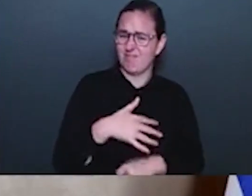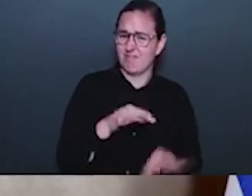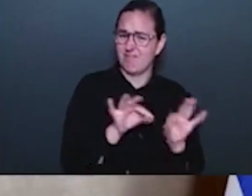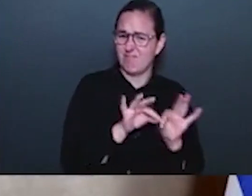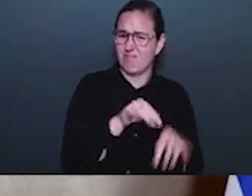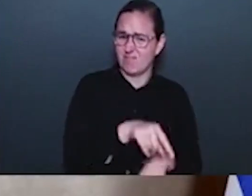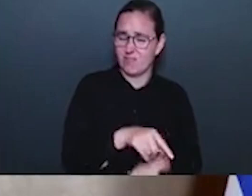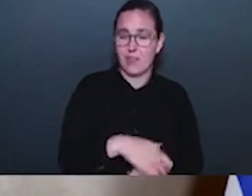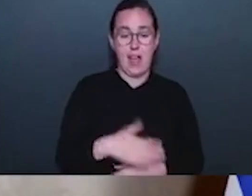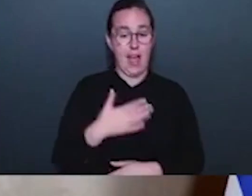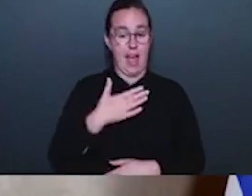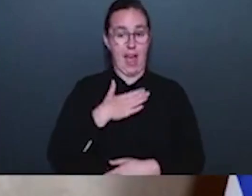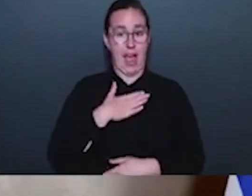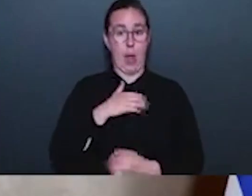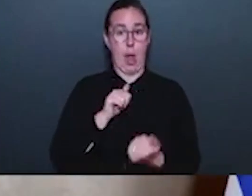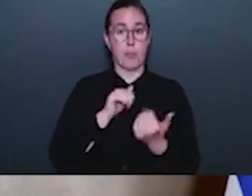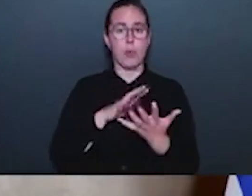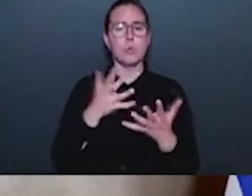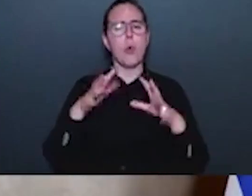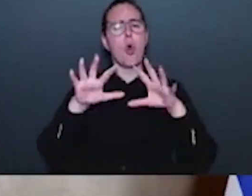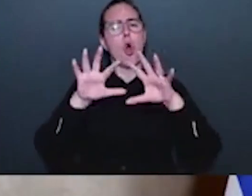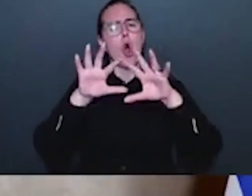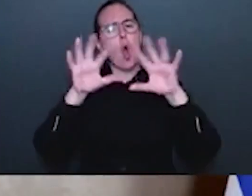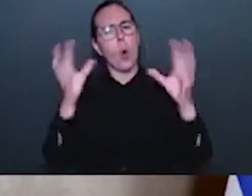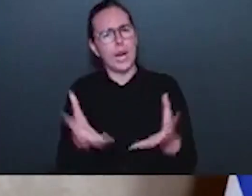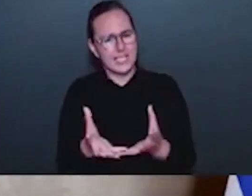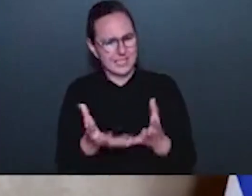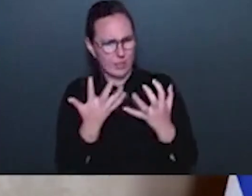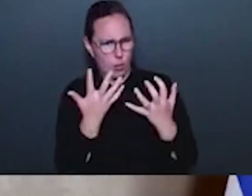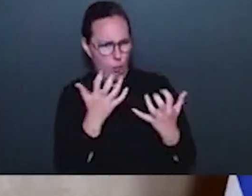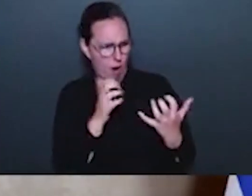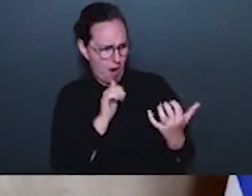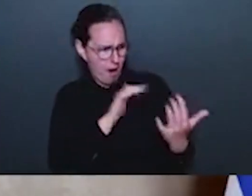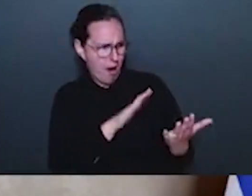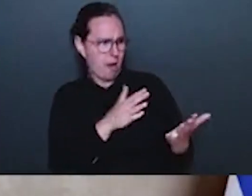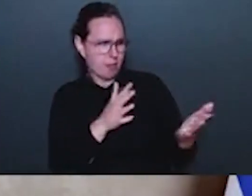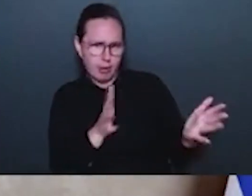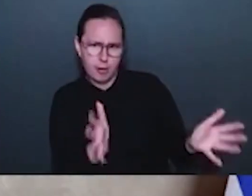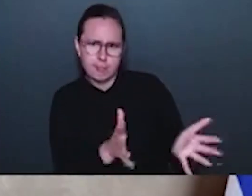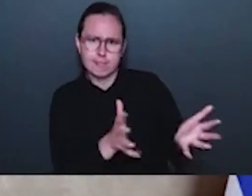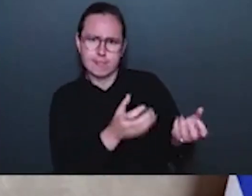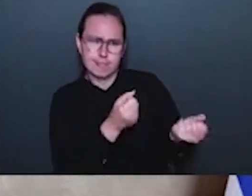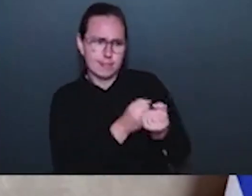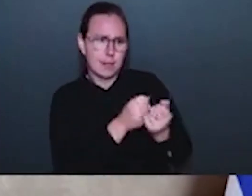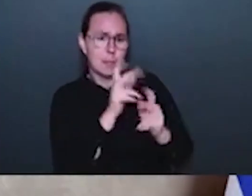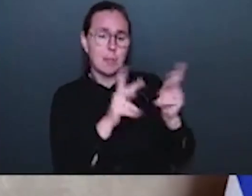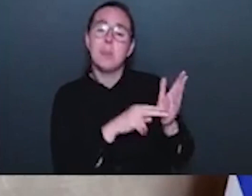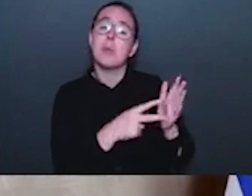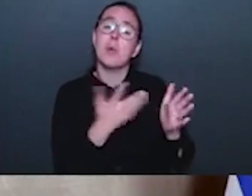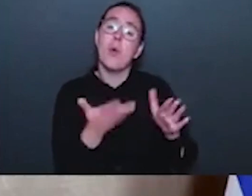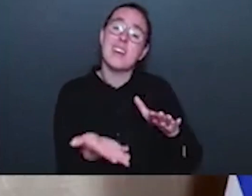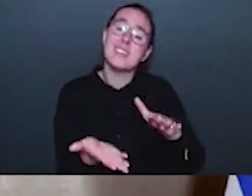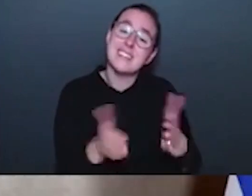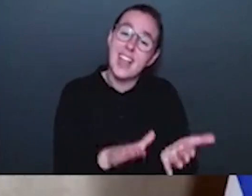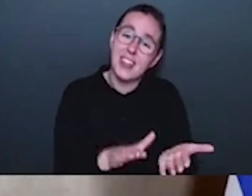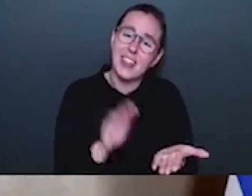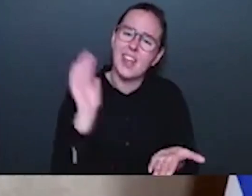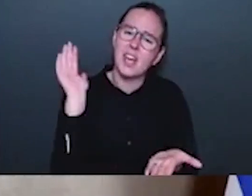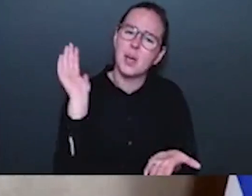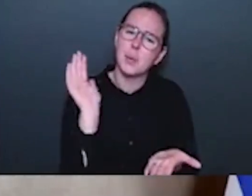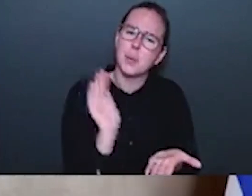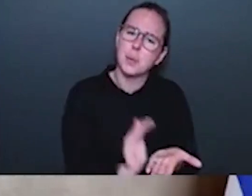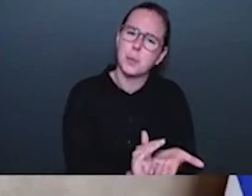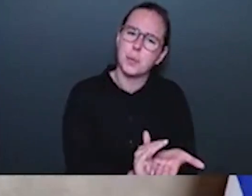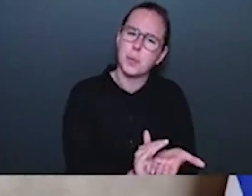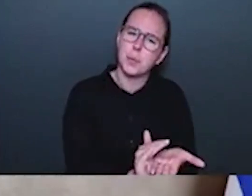our collective hope that this exemption will help reduce the stigma related to substance use, increase